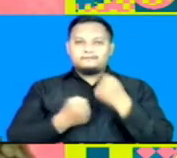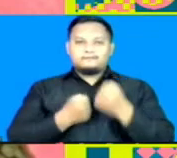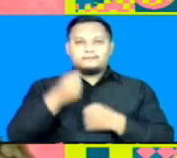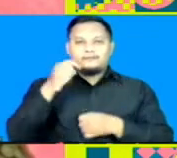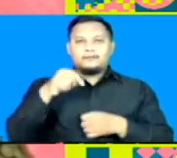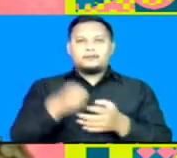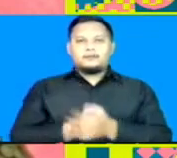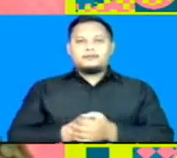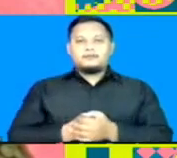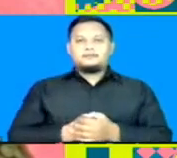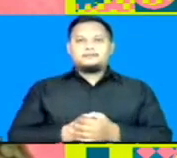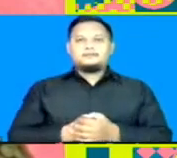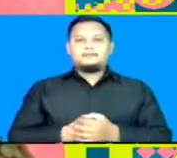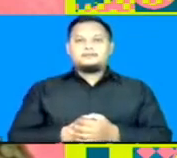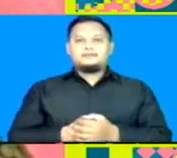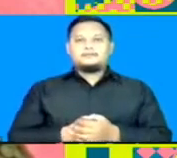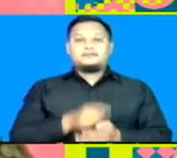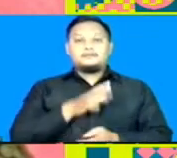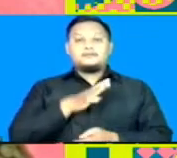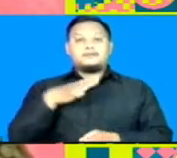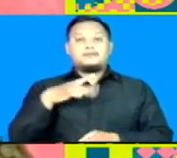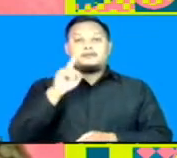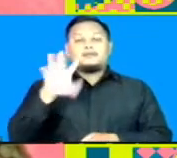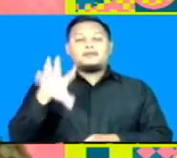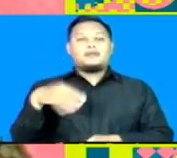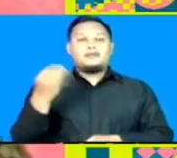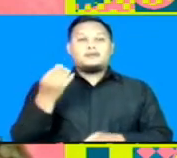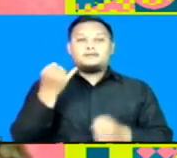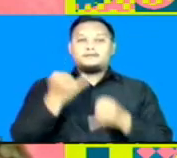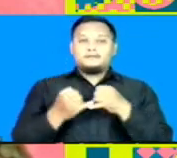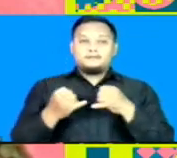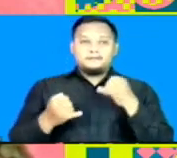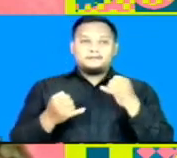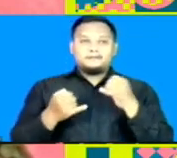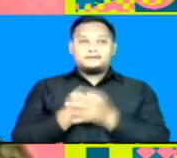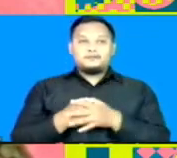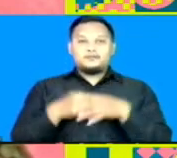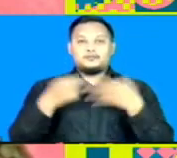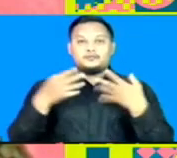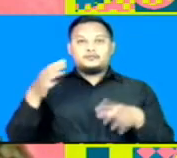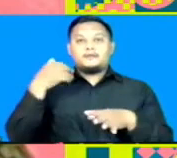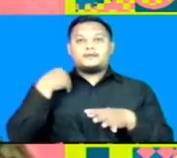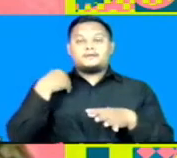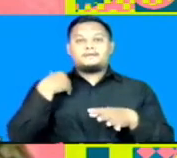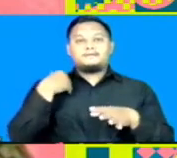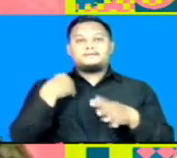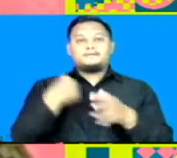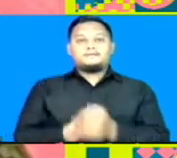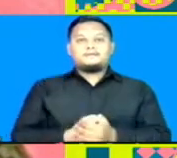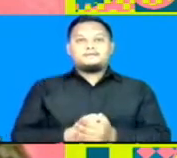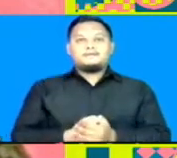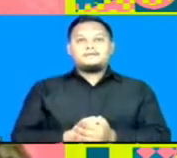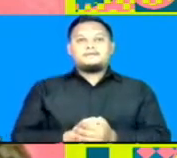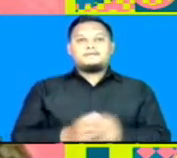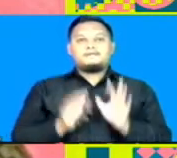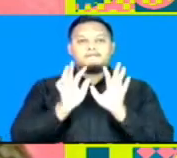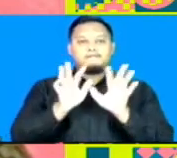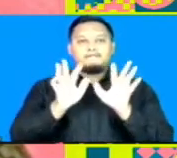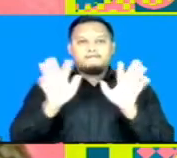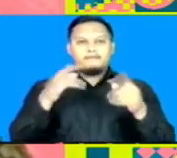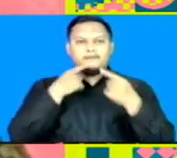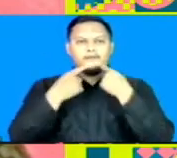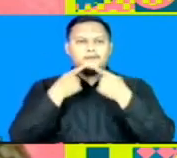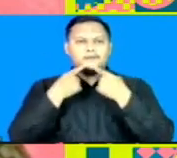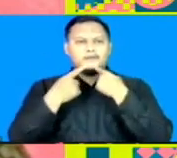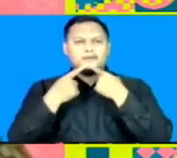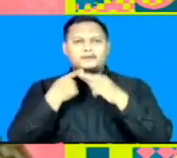these values have also been advanced, embedded, and streamlined in the development working group priority issues. By